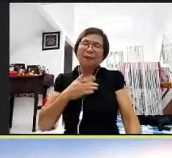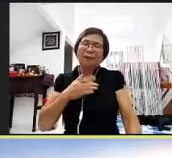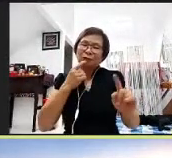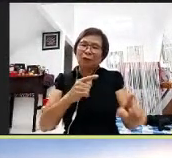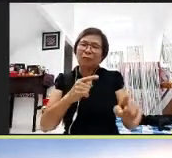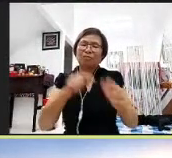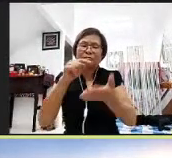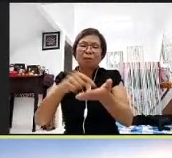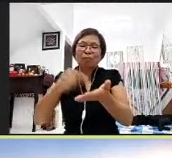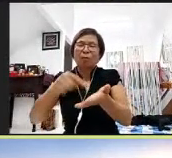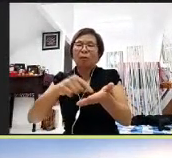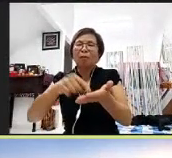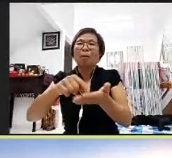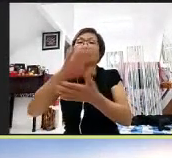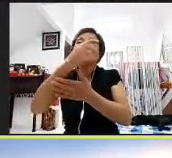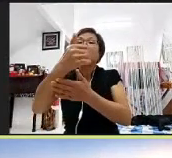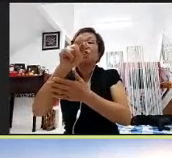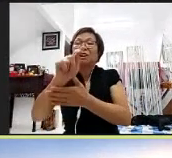by type yourself in the chat.